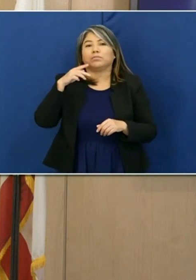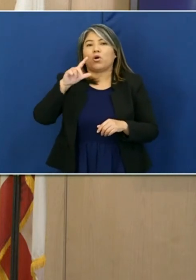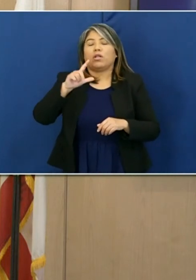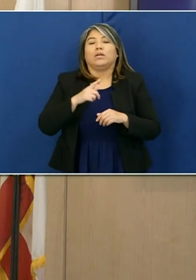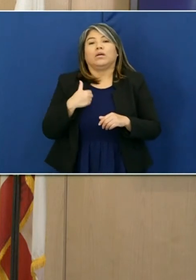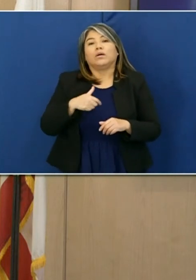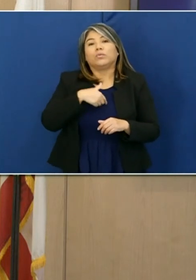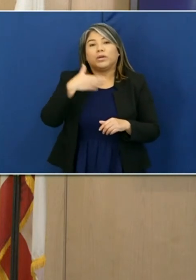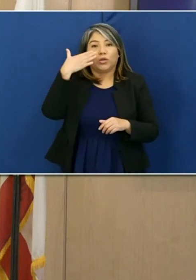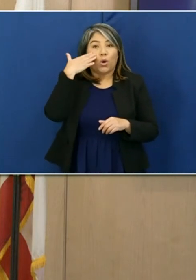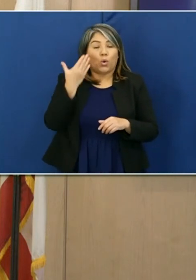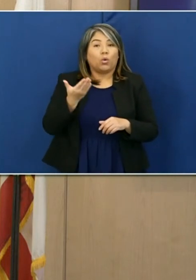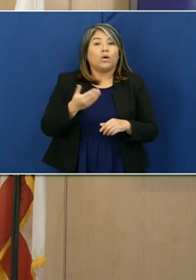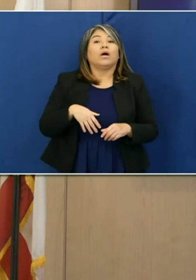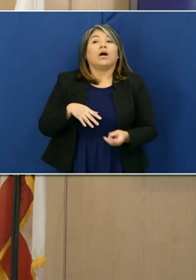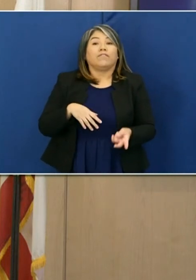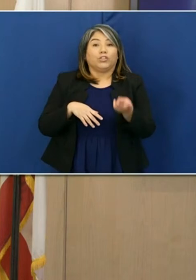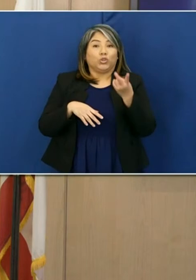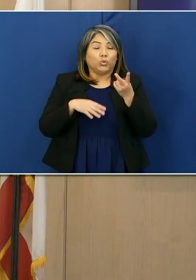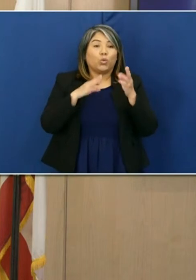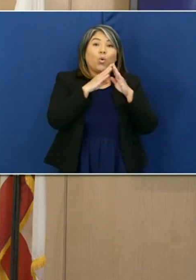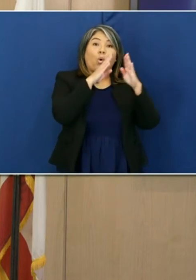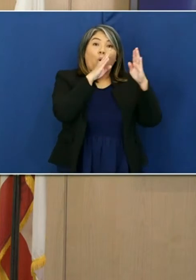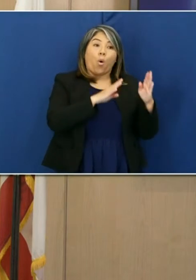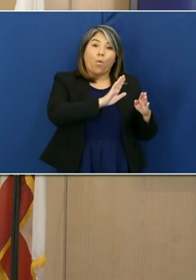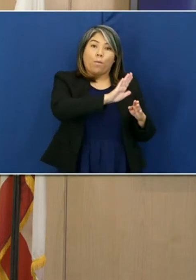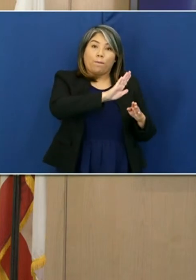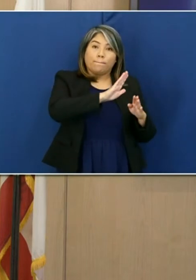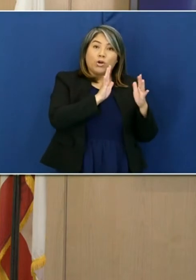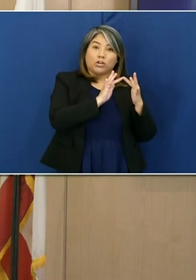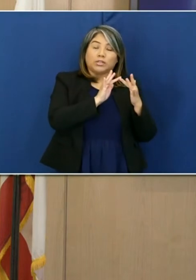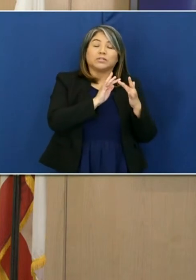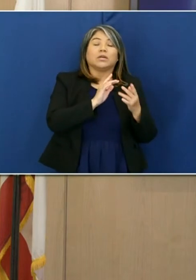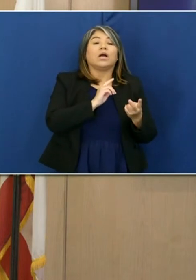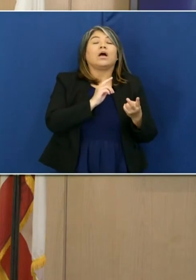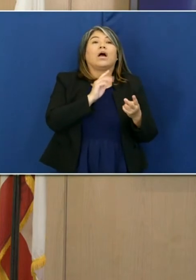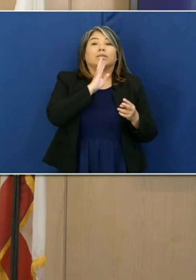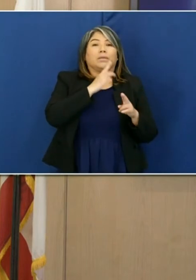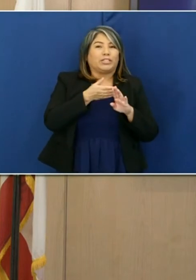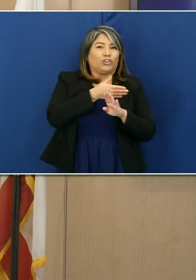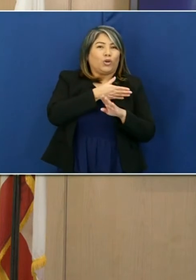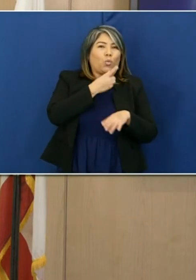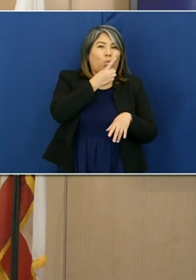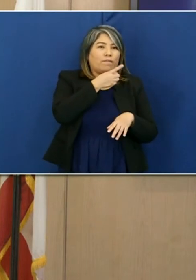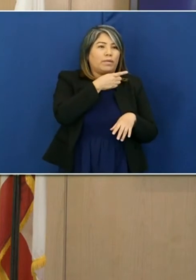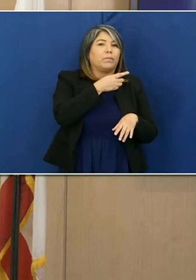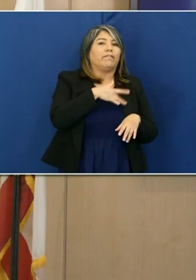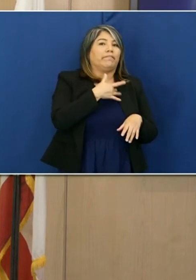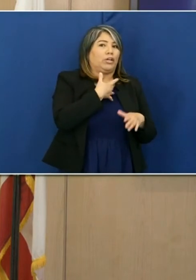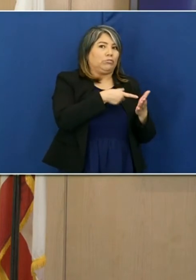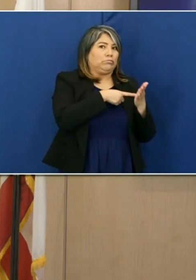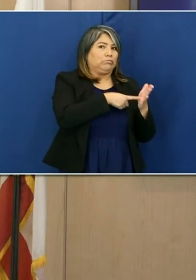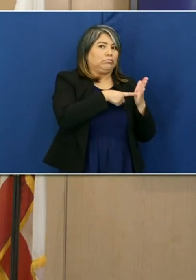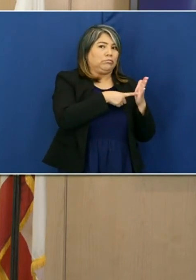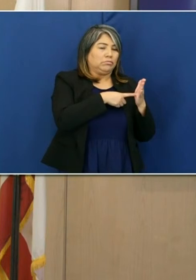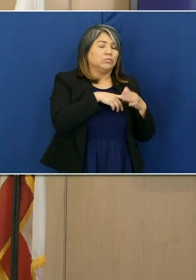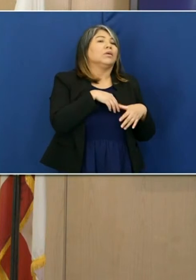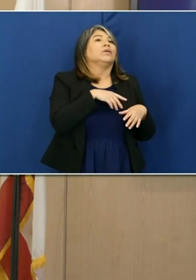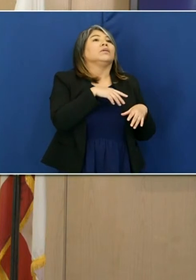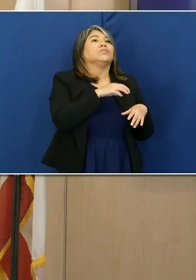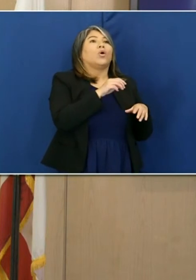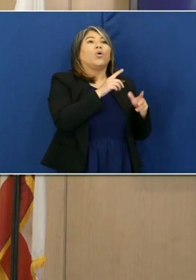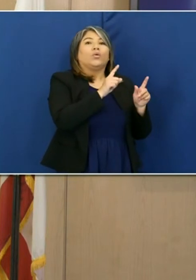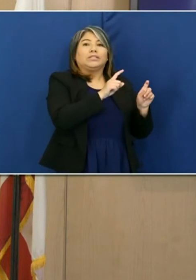We do know of 2 household contacts, and as I mentioned earlier, one of those individuals became symptomatic yesterday and is being tested along